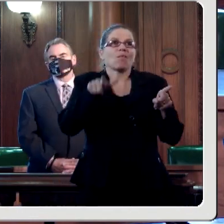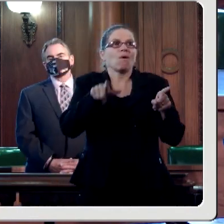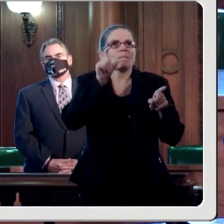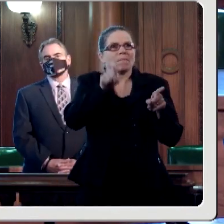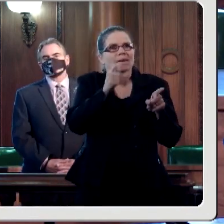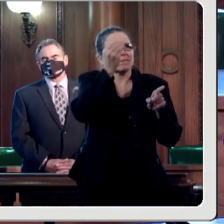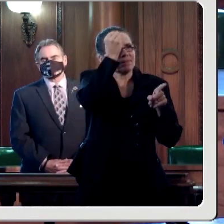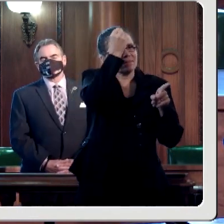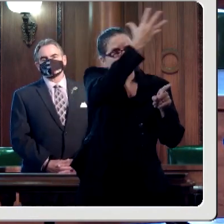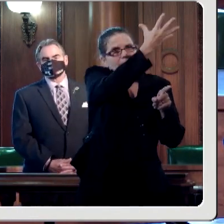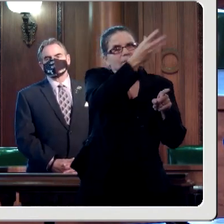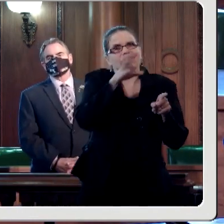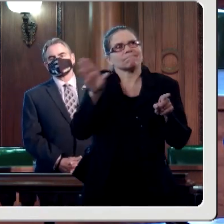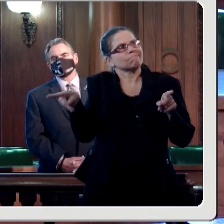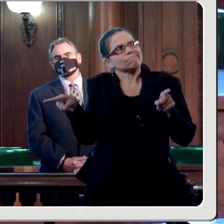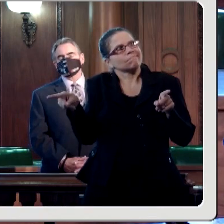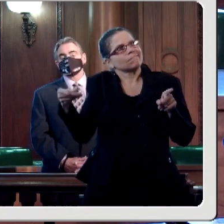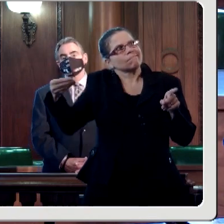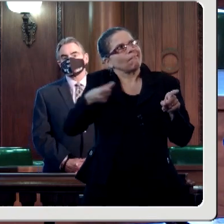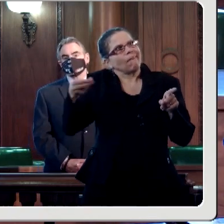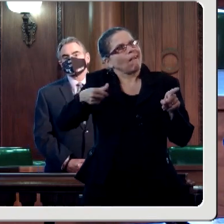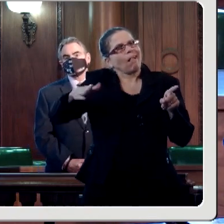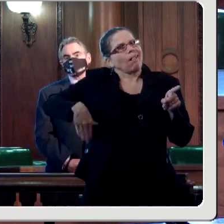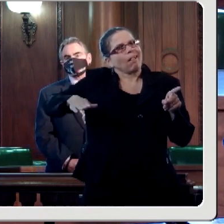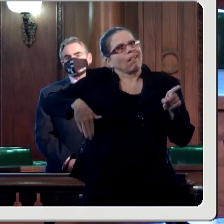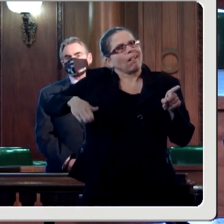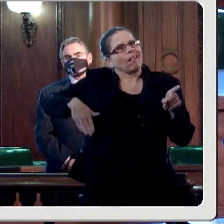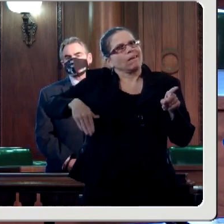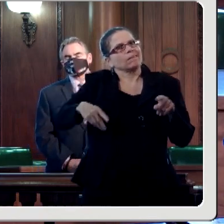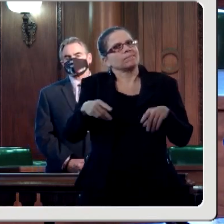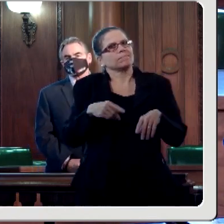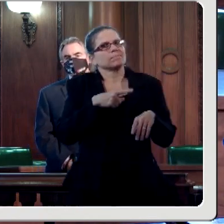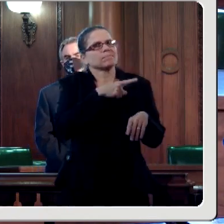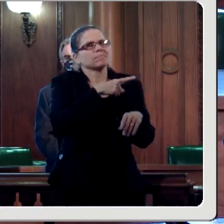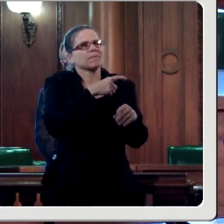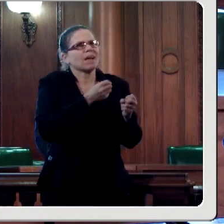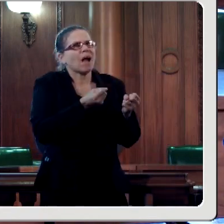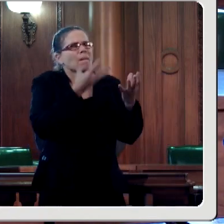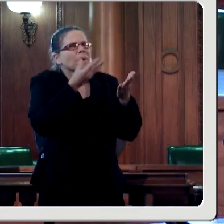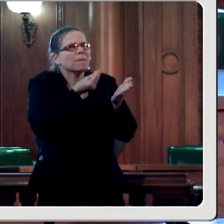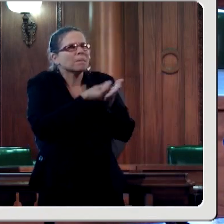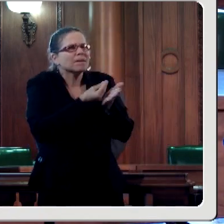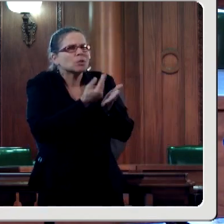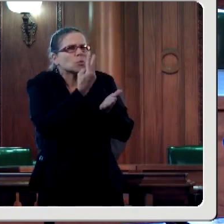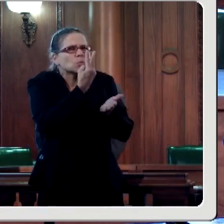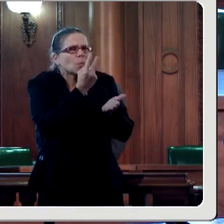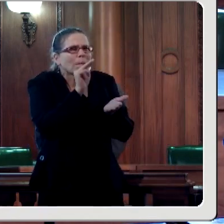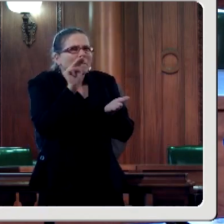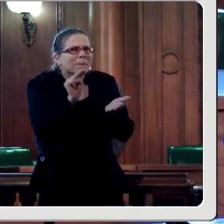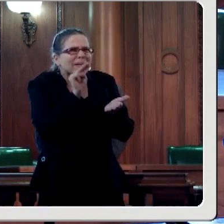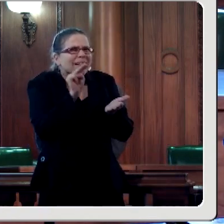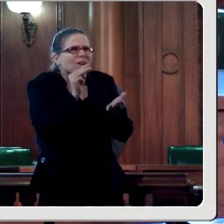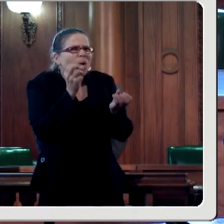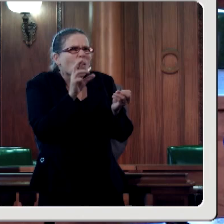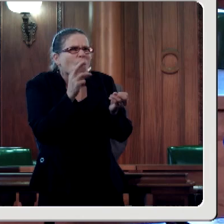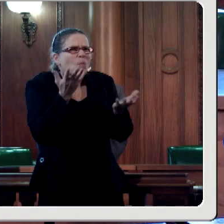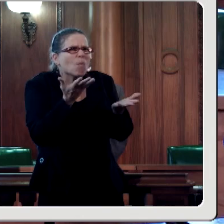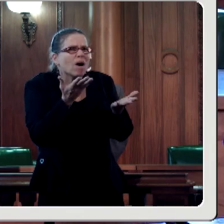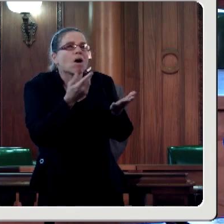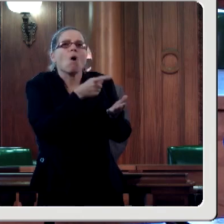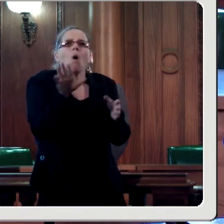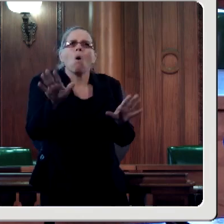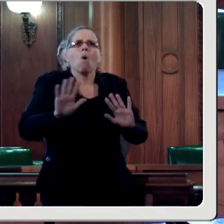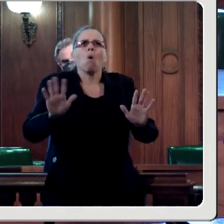75% of $2 million. Yes. Yes, and it's important to note that the RAF